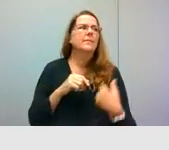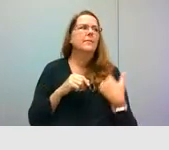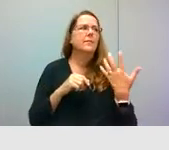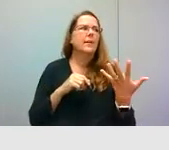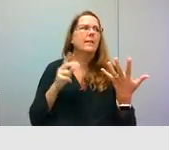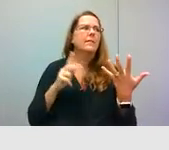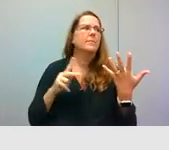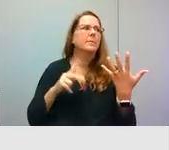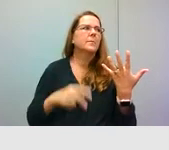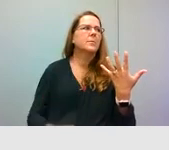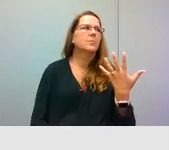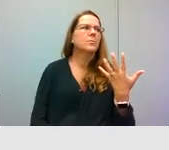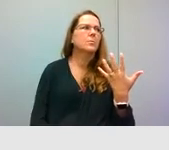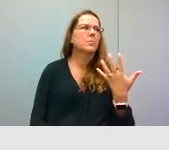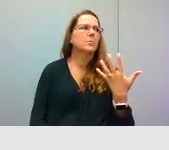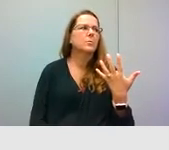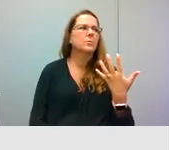Hello?